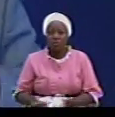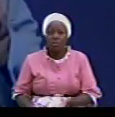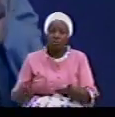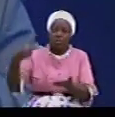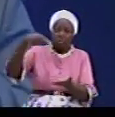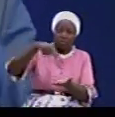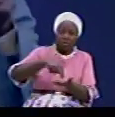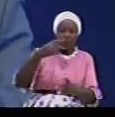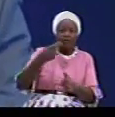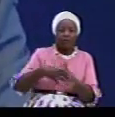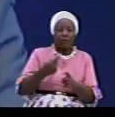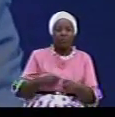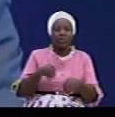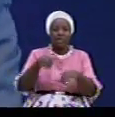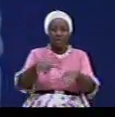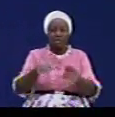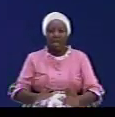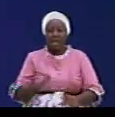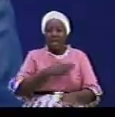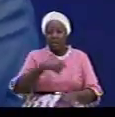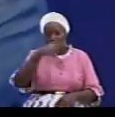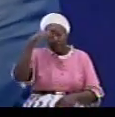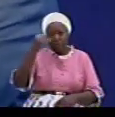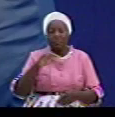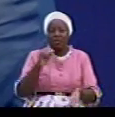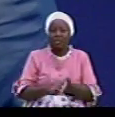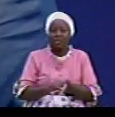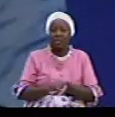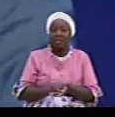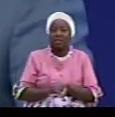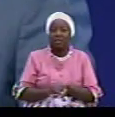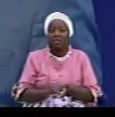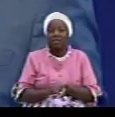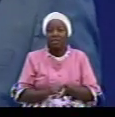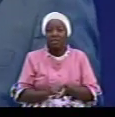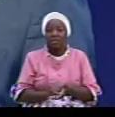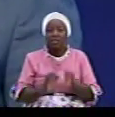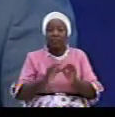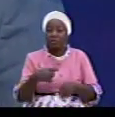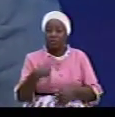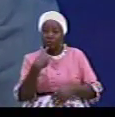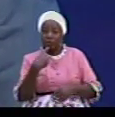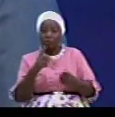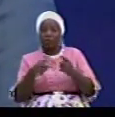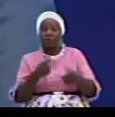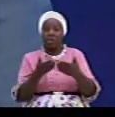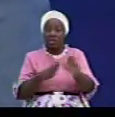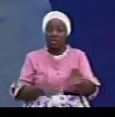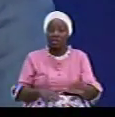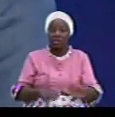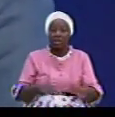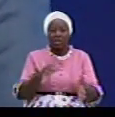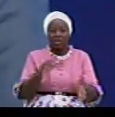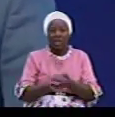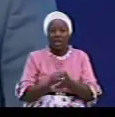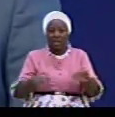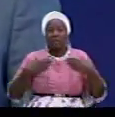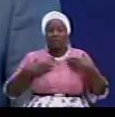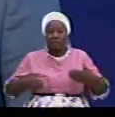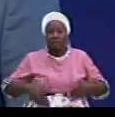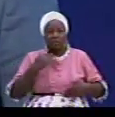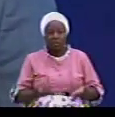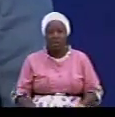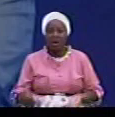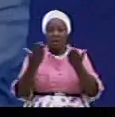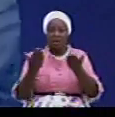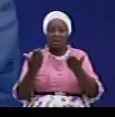dead. And because of that, if you speak to the dead, that day will come, that